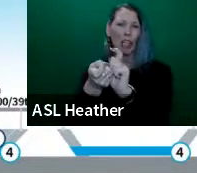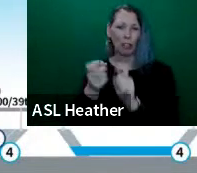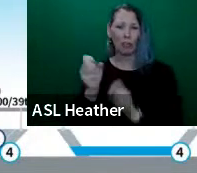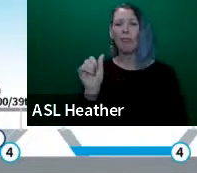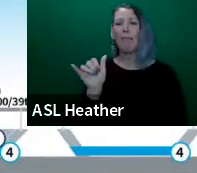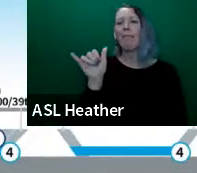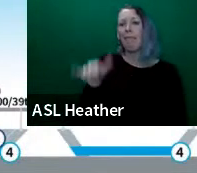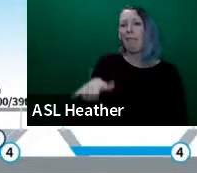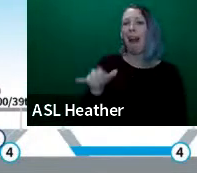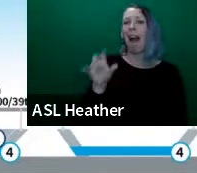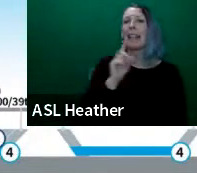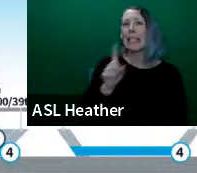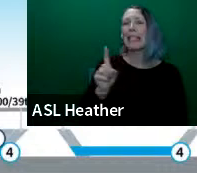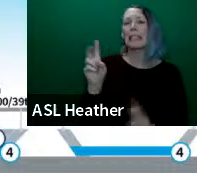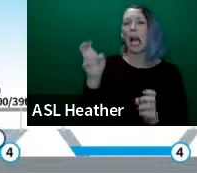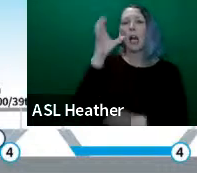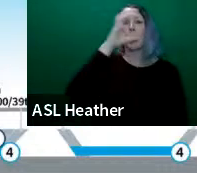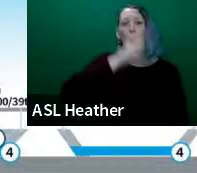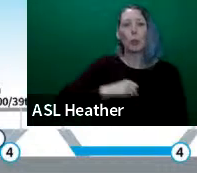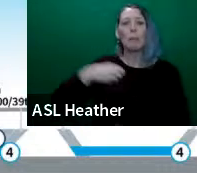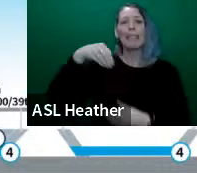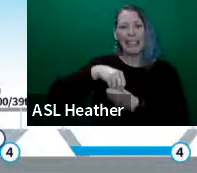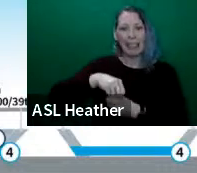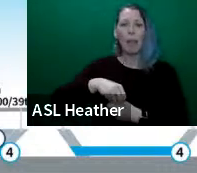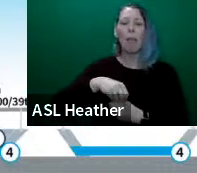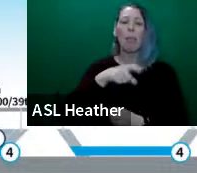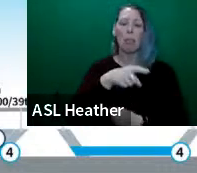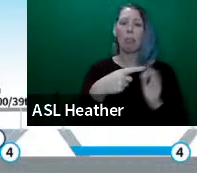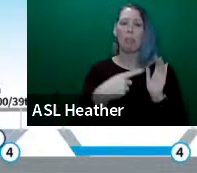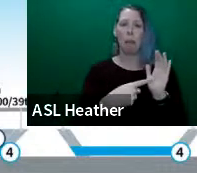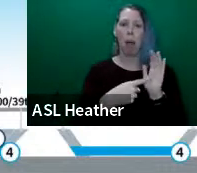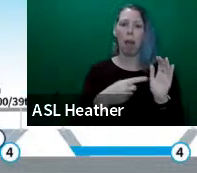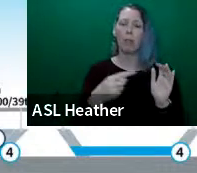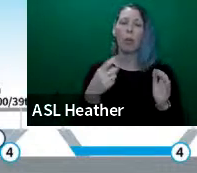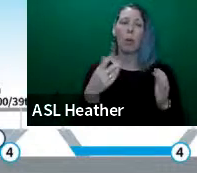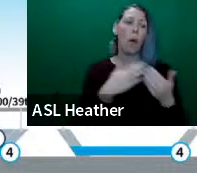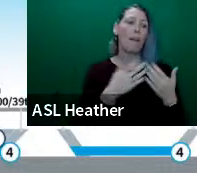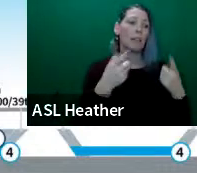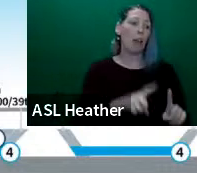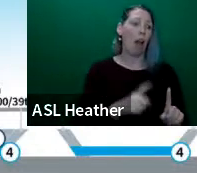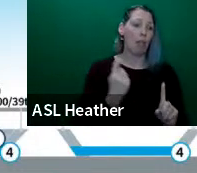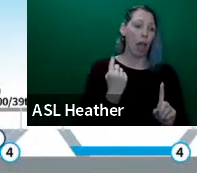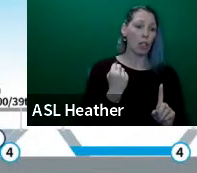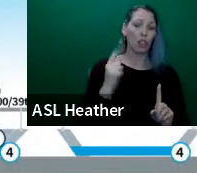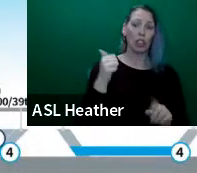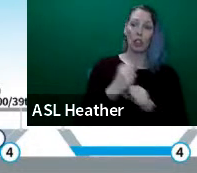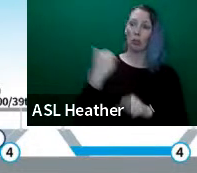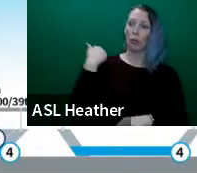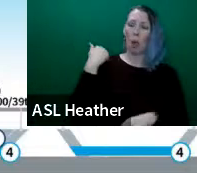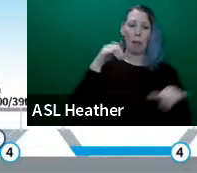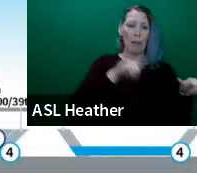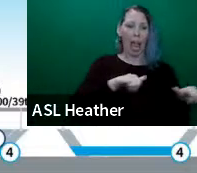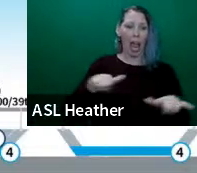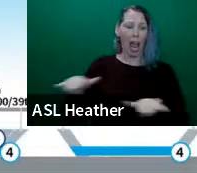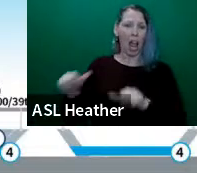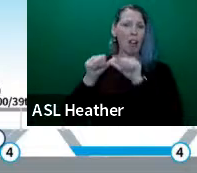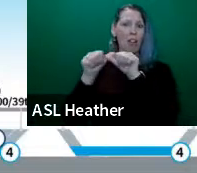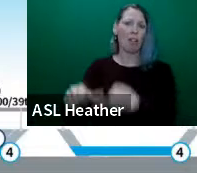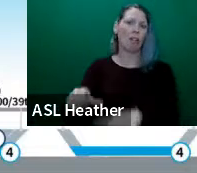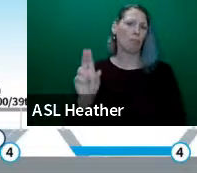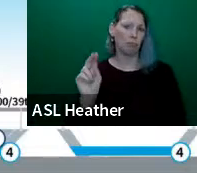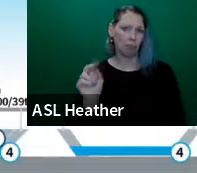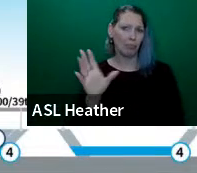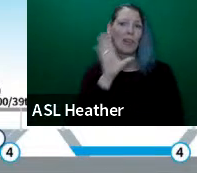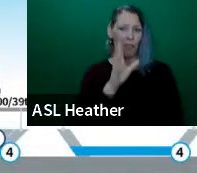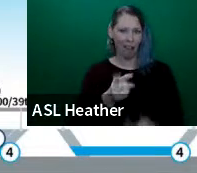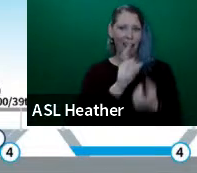are assumed in the model, that it's, it's not what was done last year or what was done 10 years ago. It's not those patterns must maintain out into the future. They do